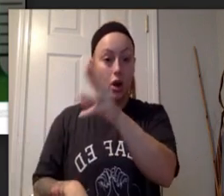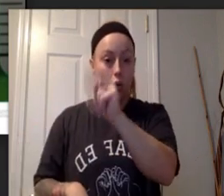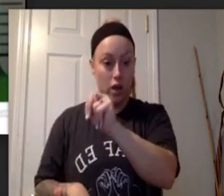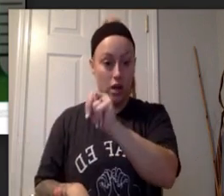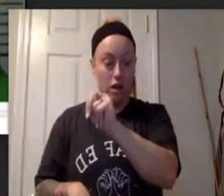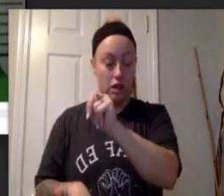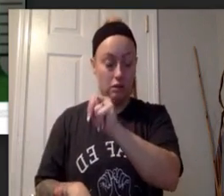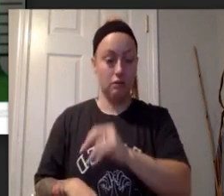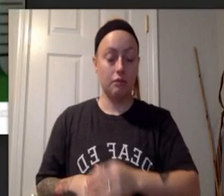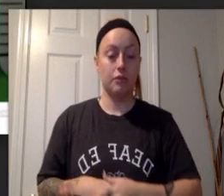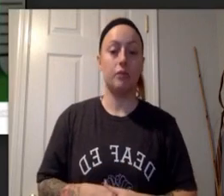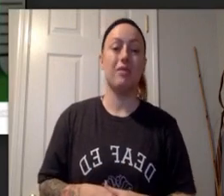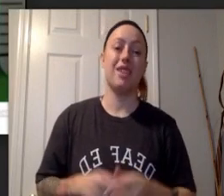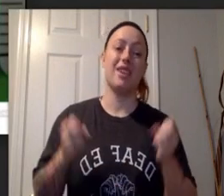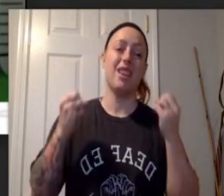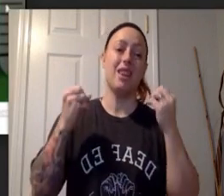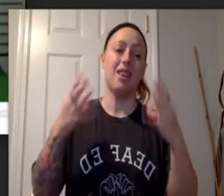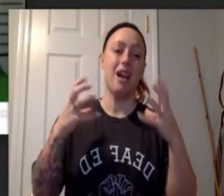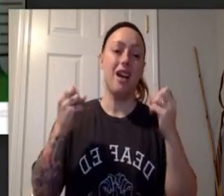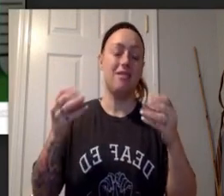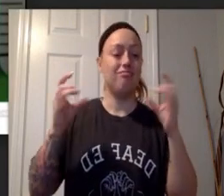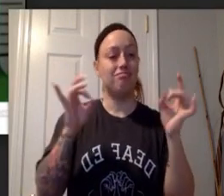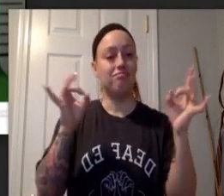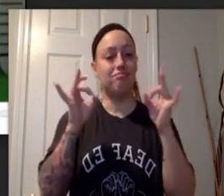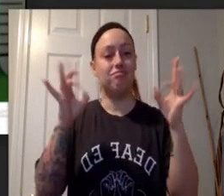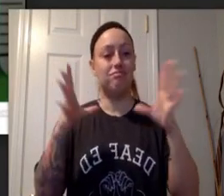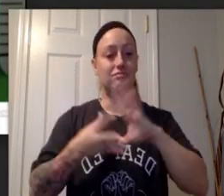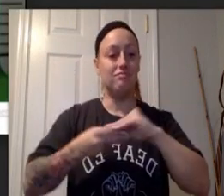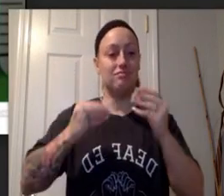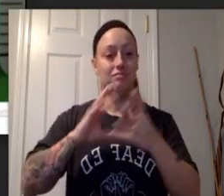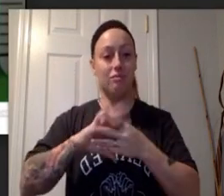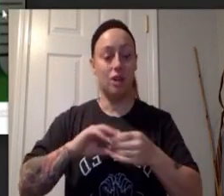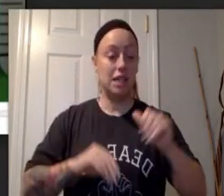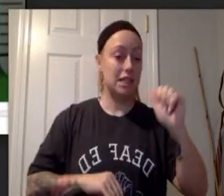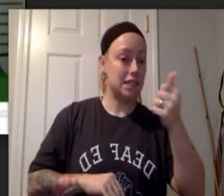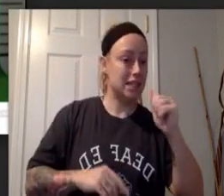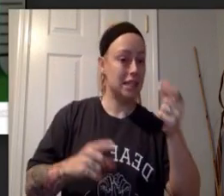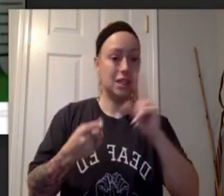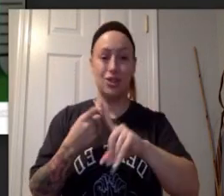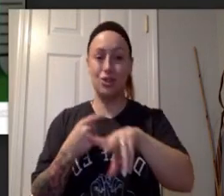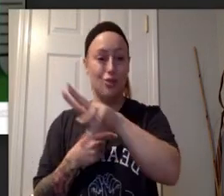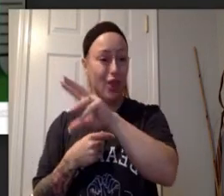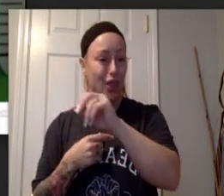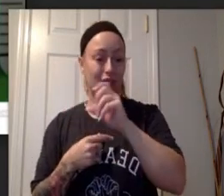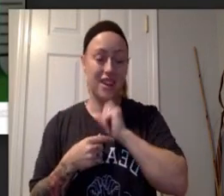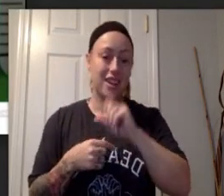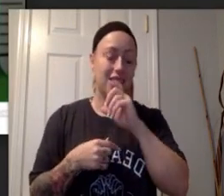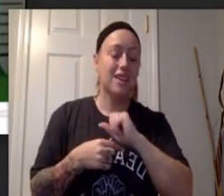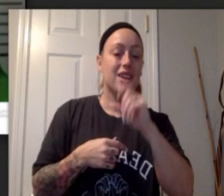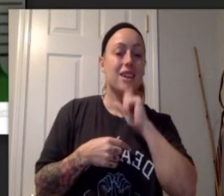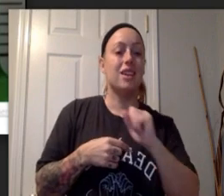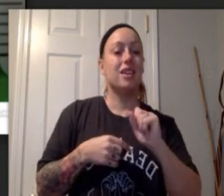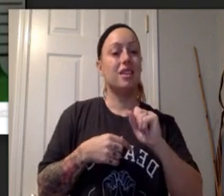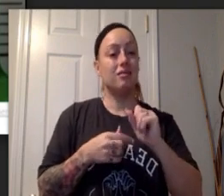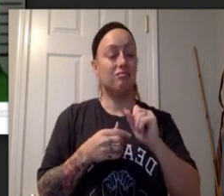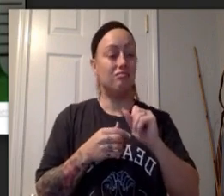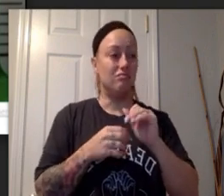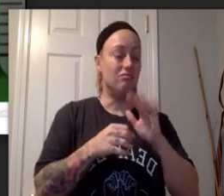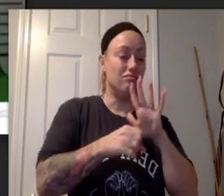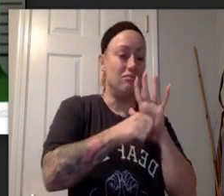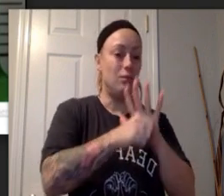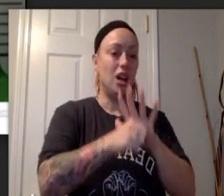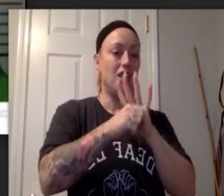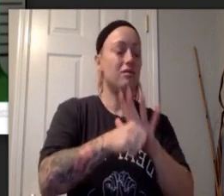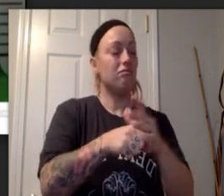young people 10 to 30 who never taken a pill before in their life and were peer pressured into taking what they thought was a